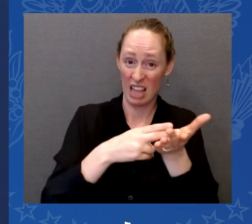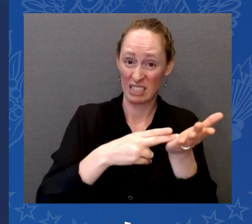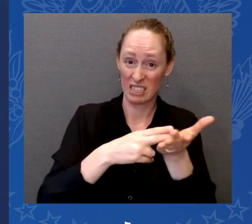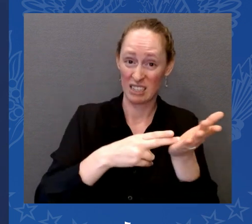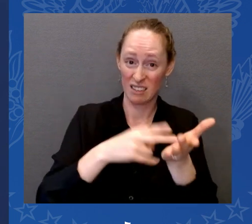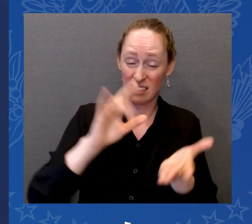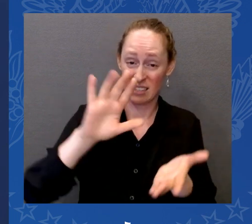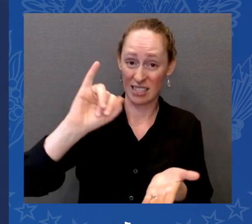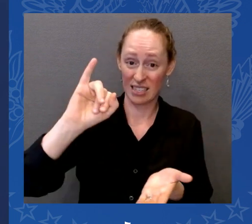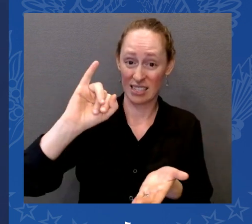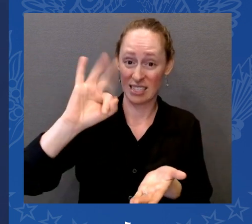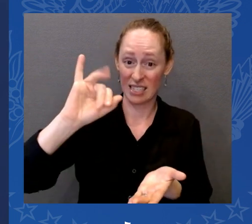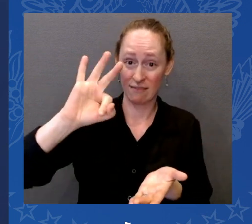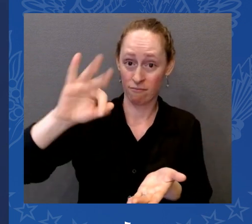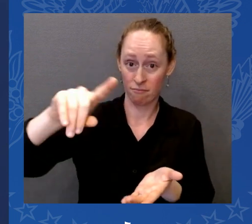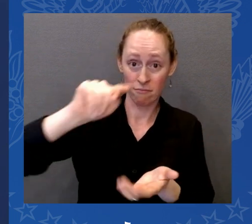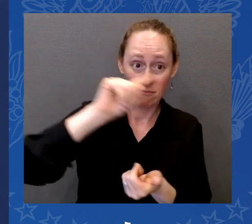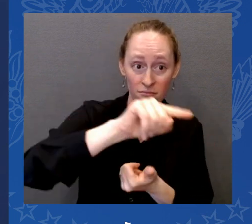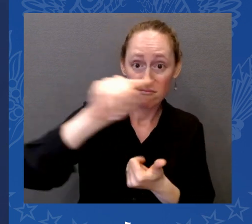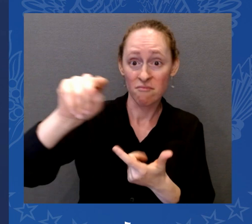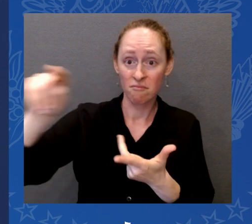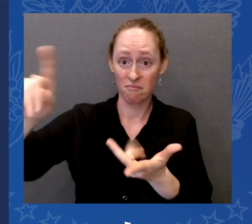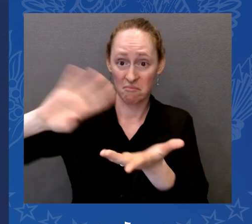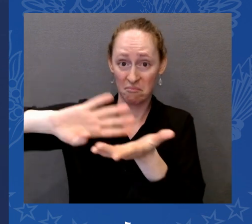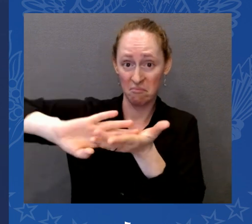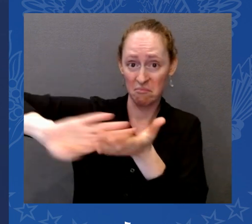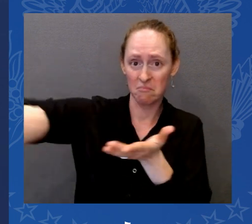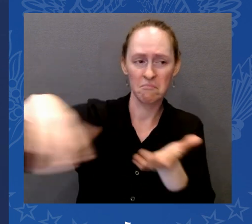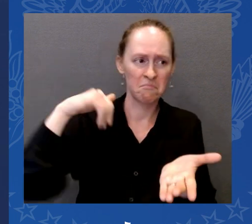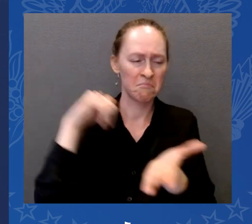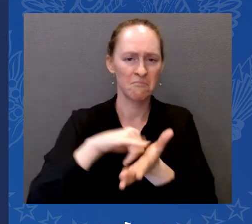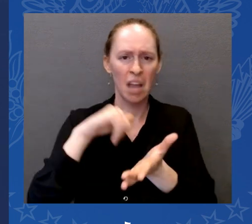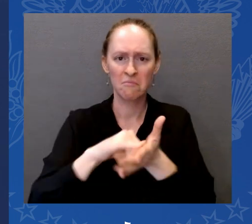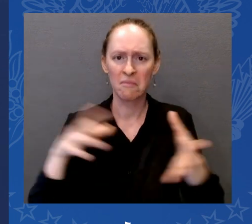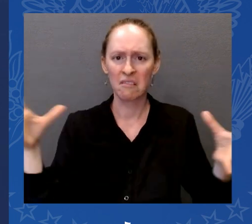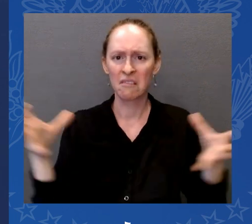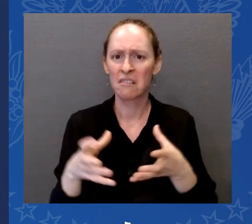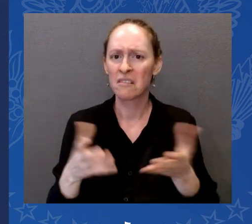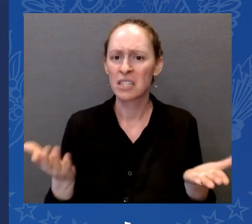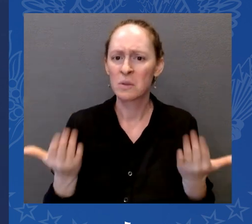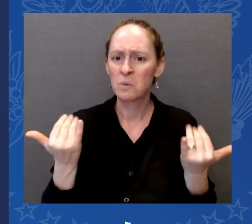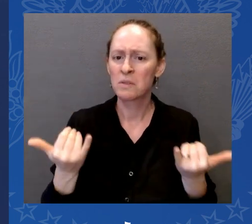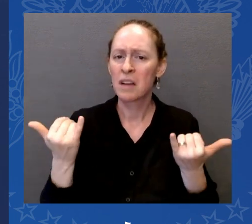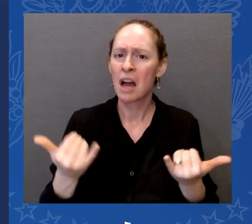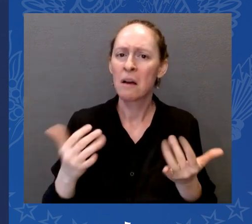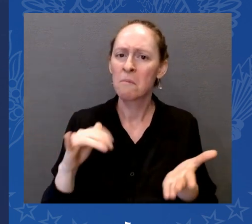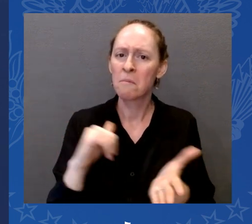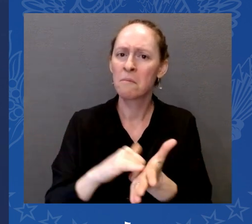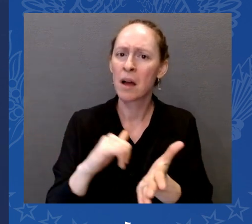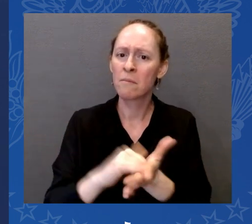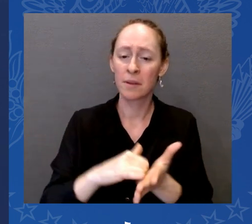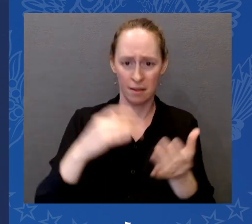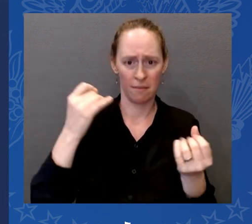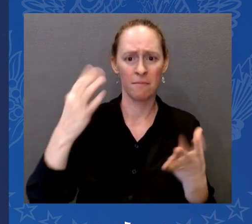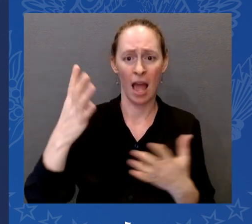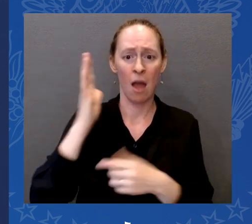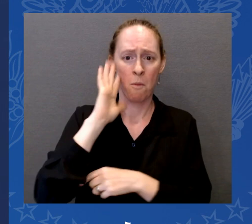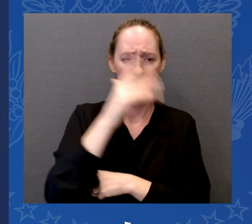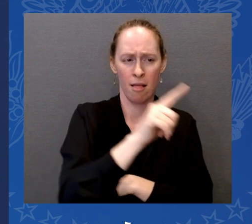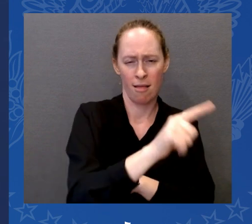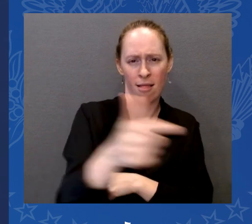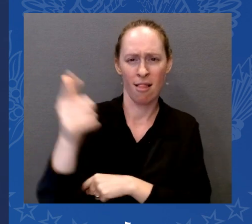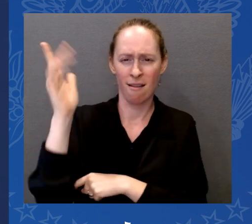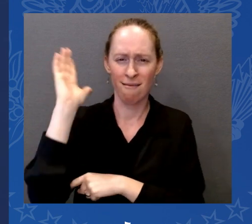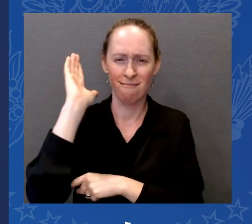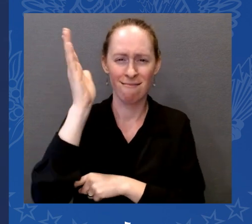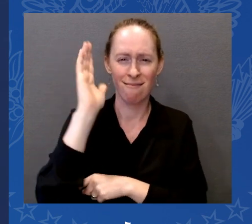families in this area. And you'll be hearing from all these folks in a minute. But Congressman John Katko, where's John? Johnny?